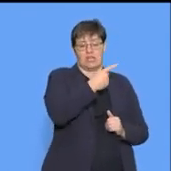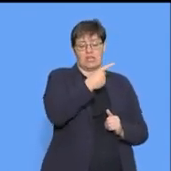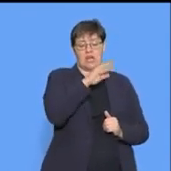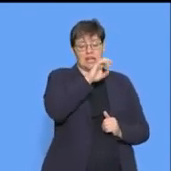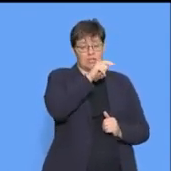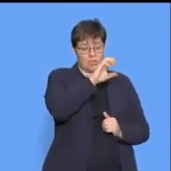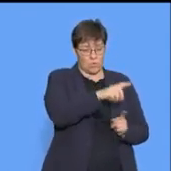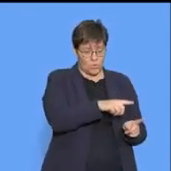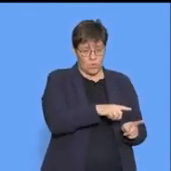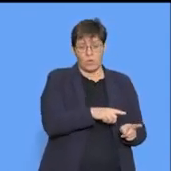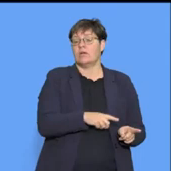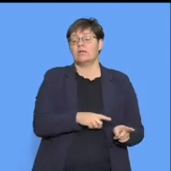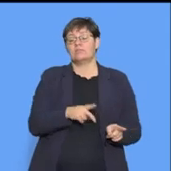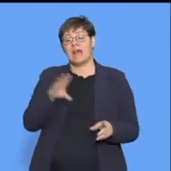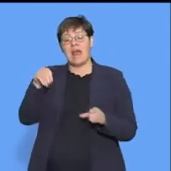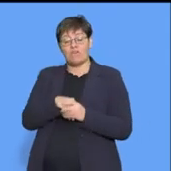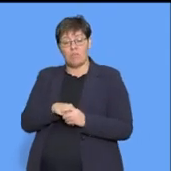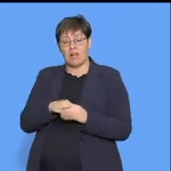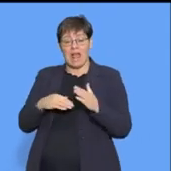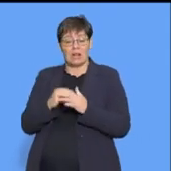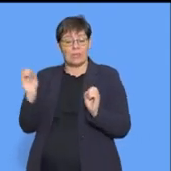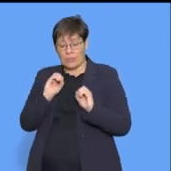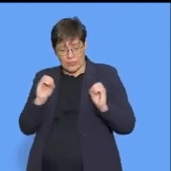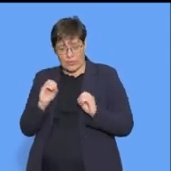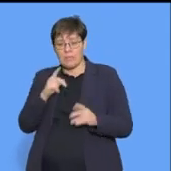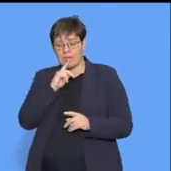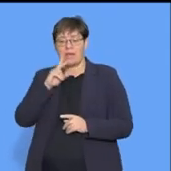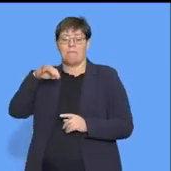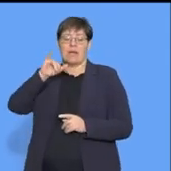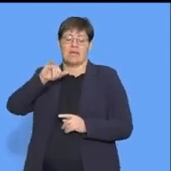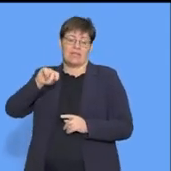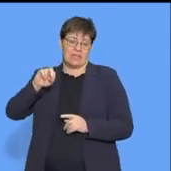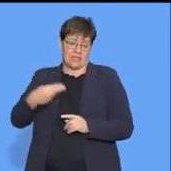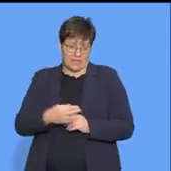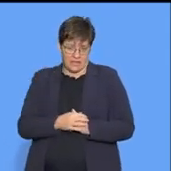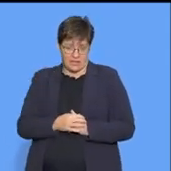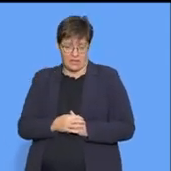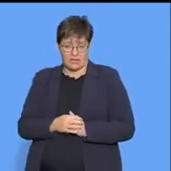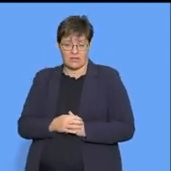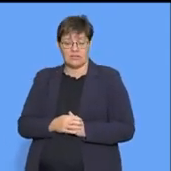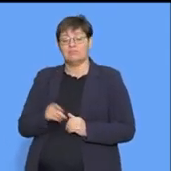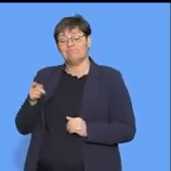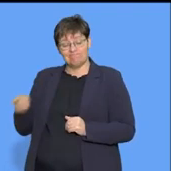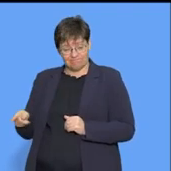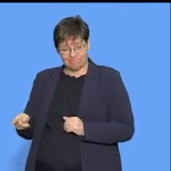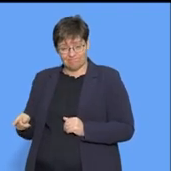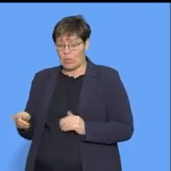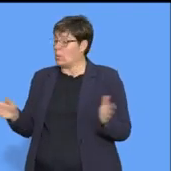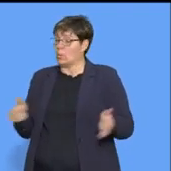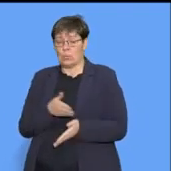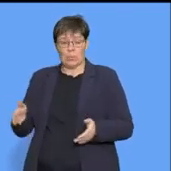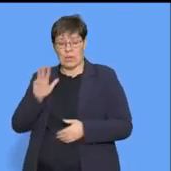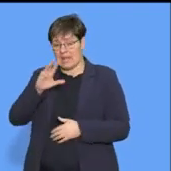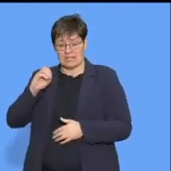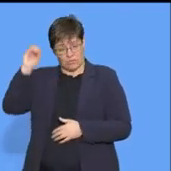trig ratios. If it does not involve any angles, then we've got to use the theorem of Pythagoras.